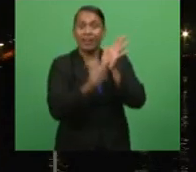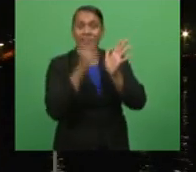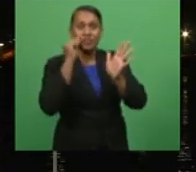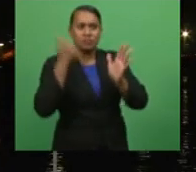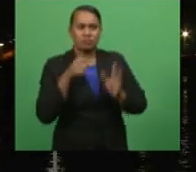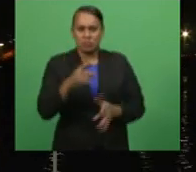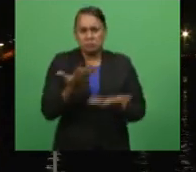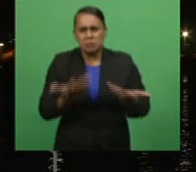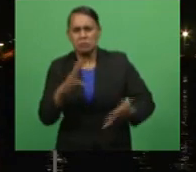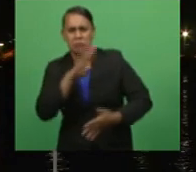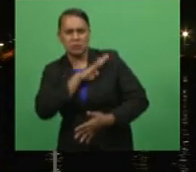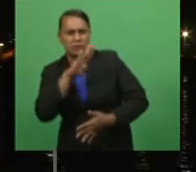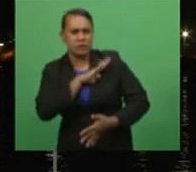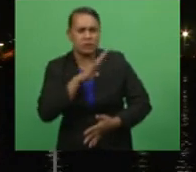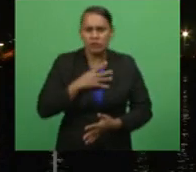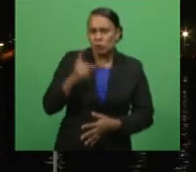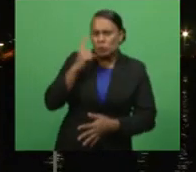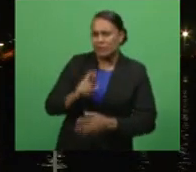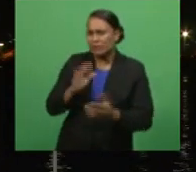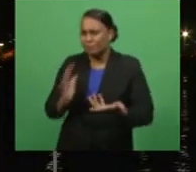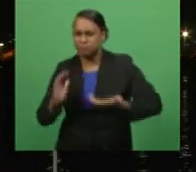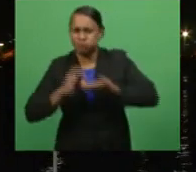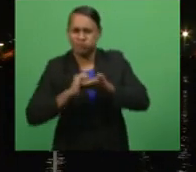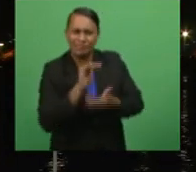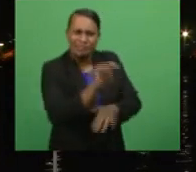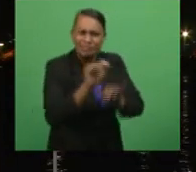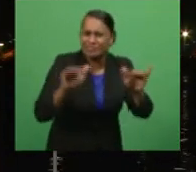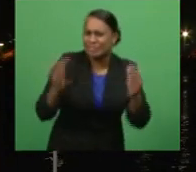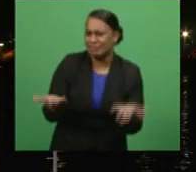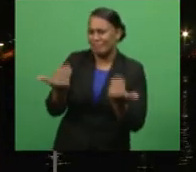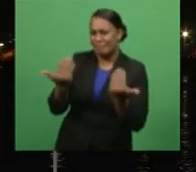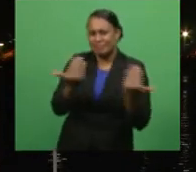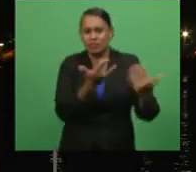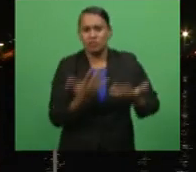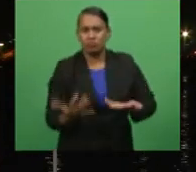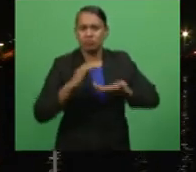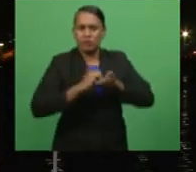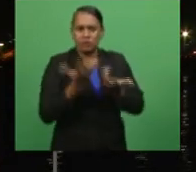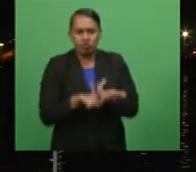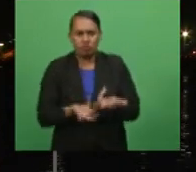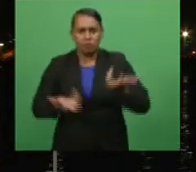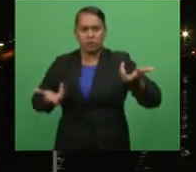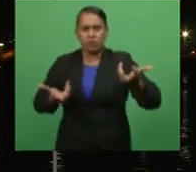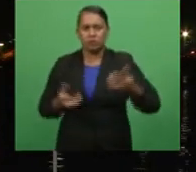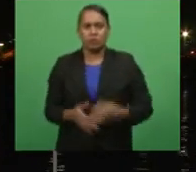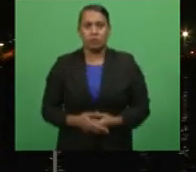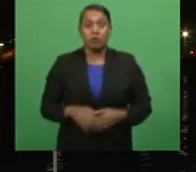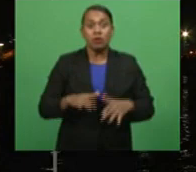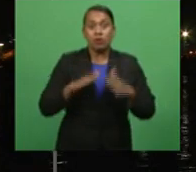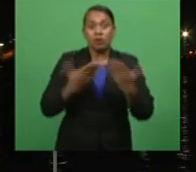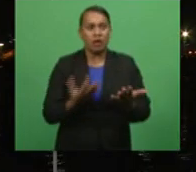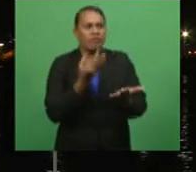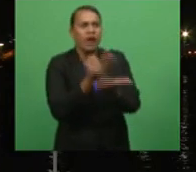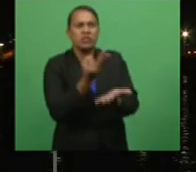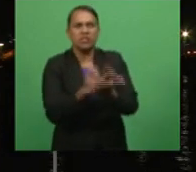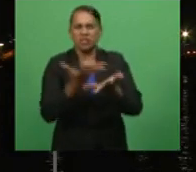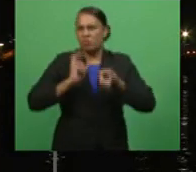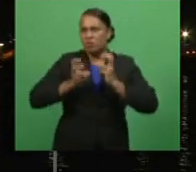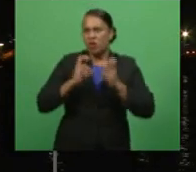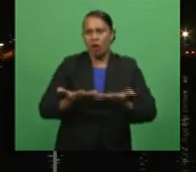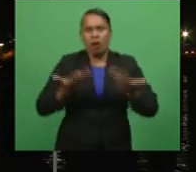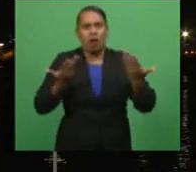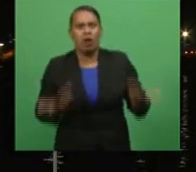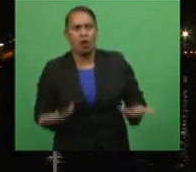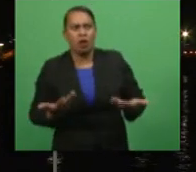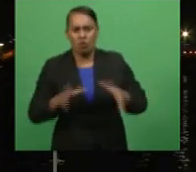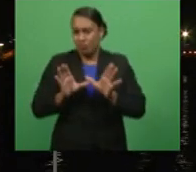to unify the party from a division which threatens to topple its foundation. Financial woes at a time when the party needs to start